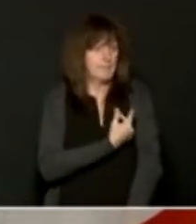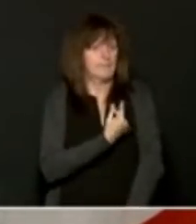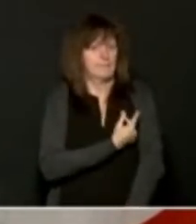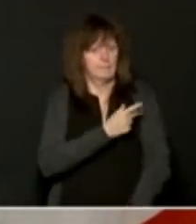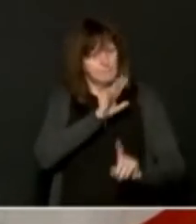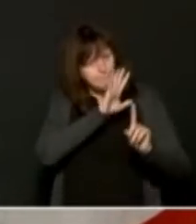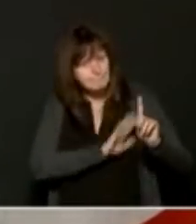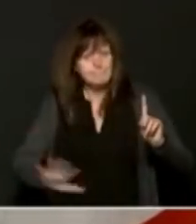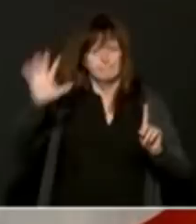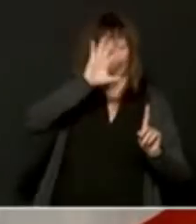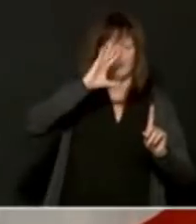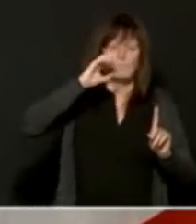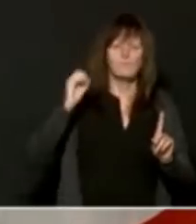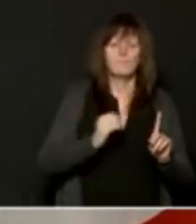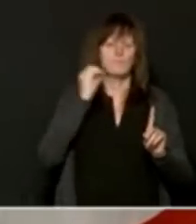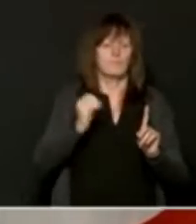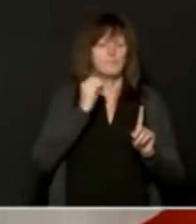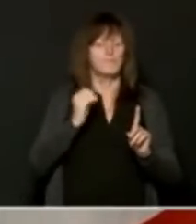includes